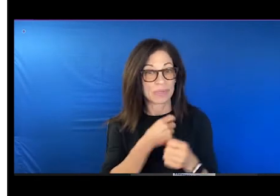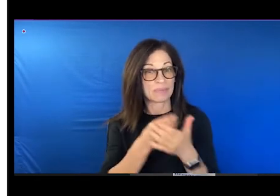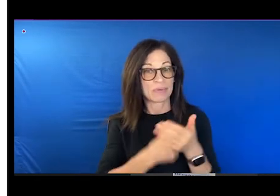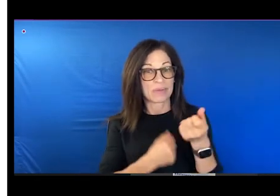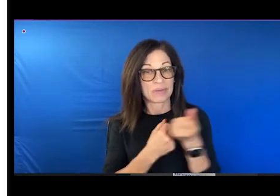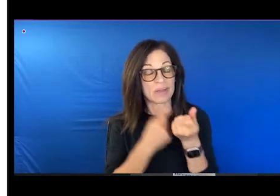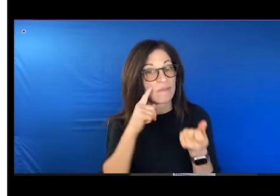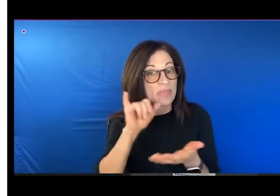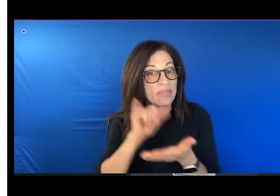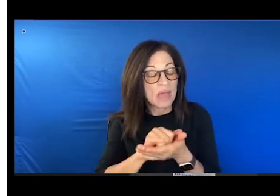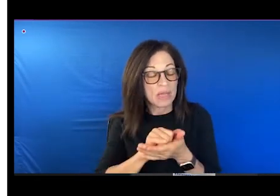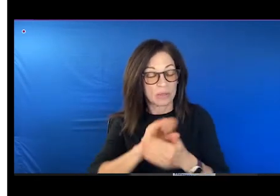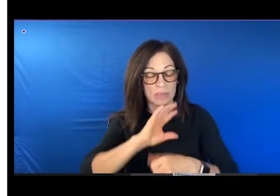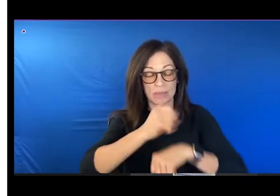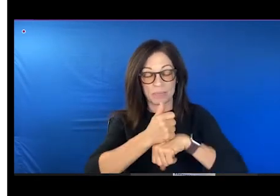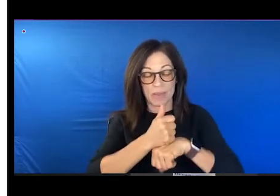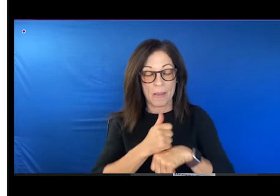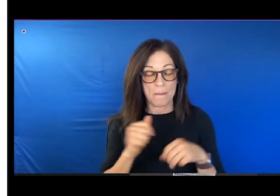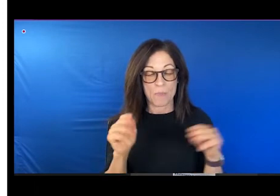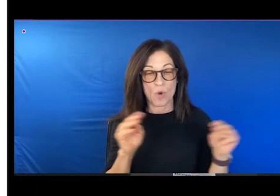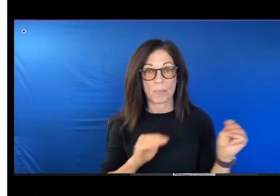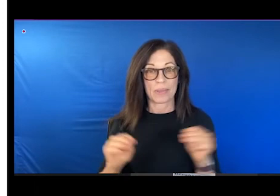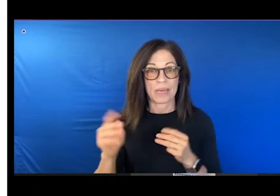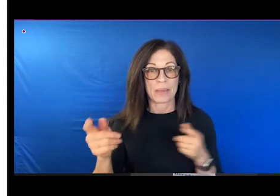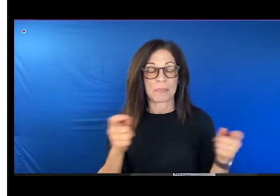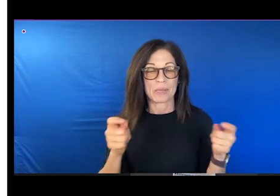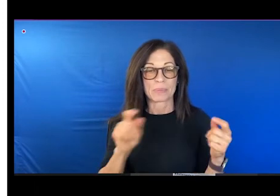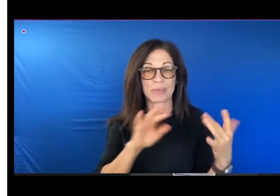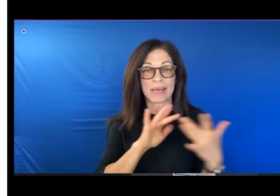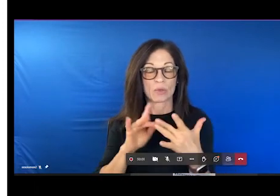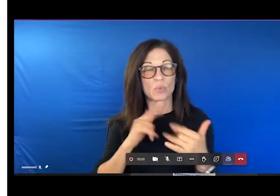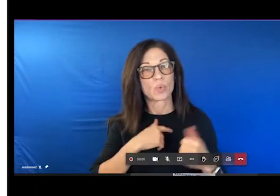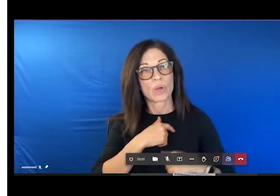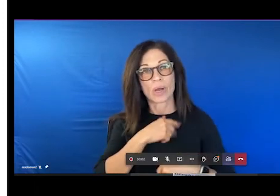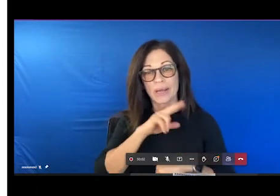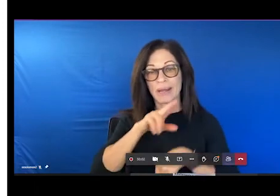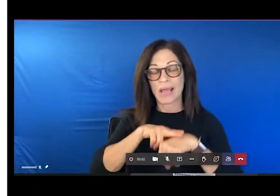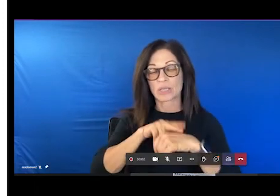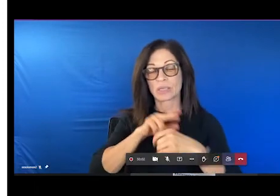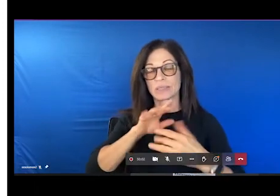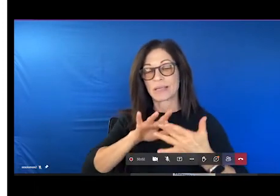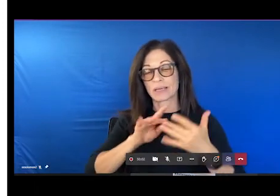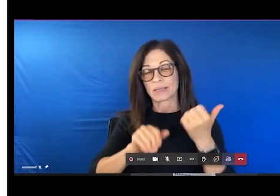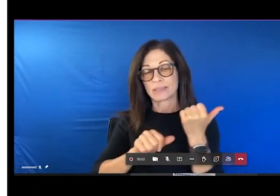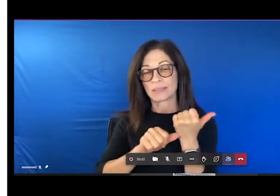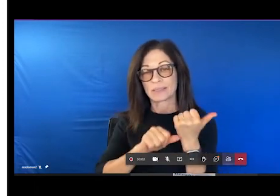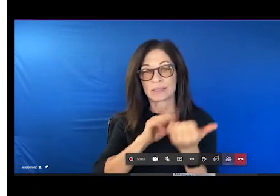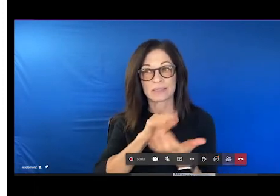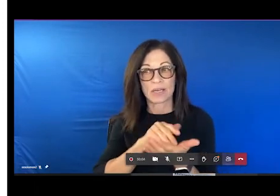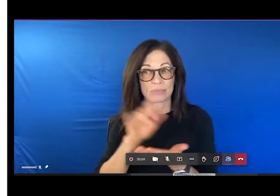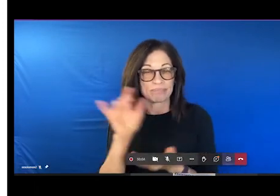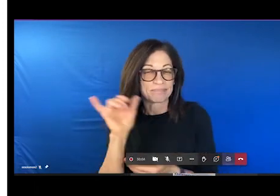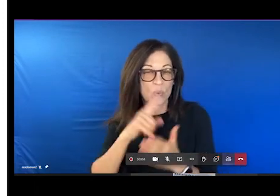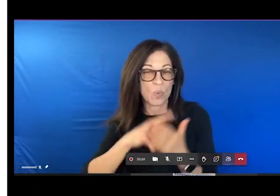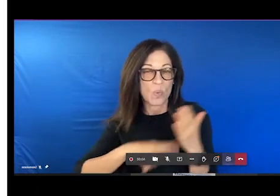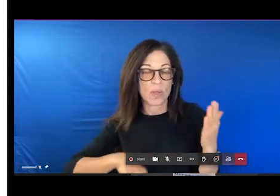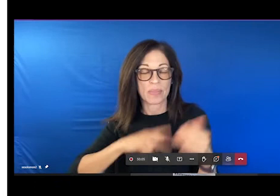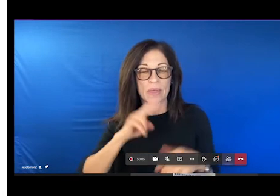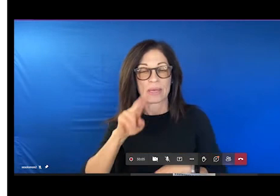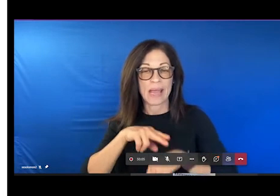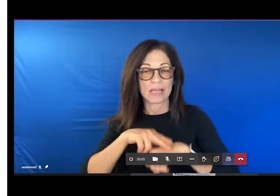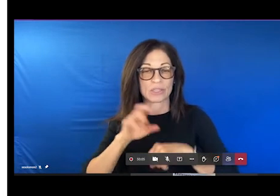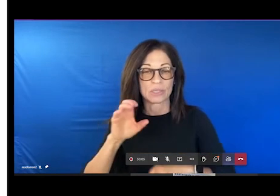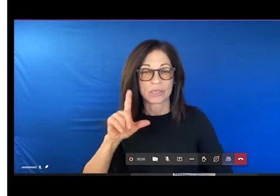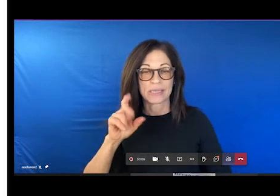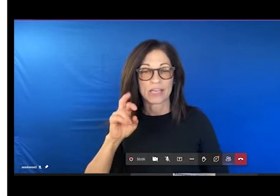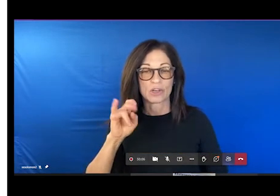help communities implement mobility management networks. We're a National Technical Assistance Center, similar